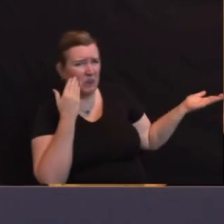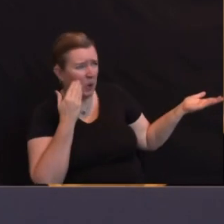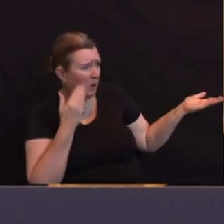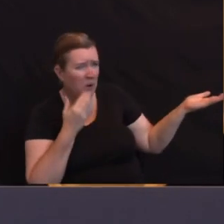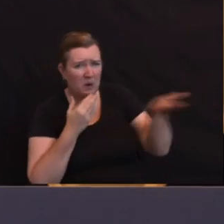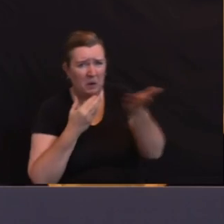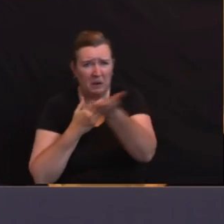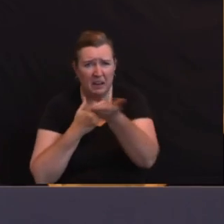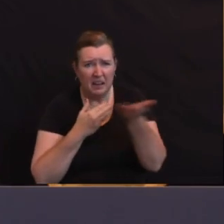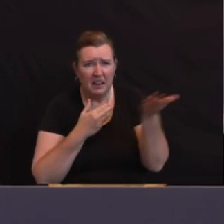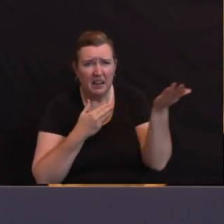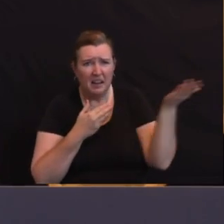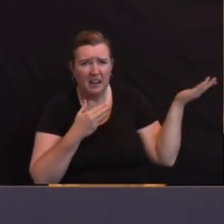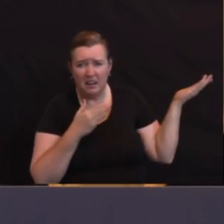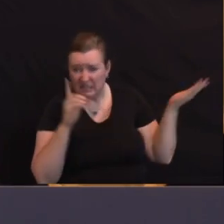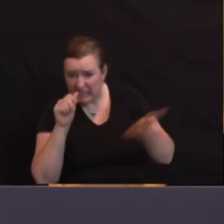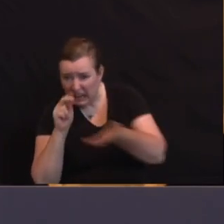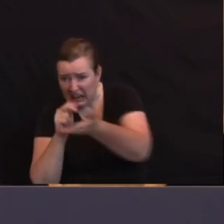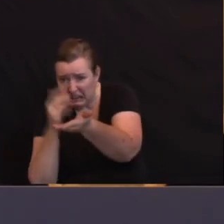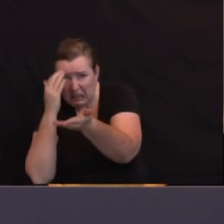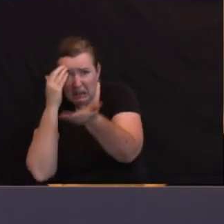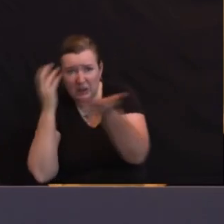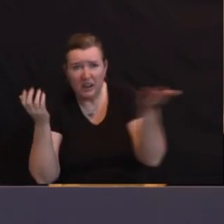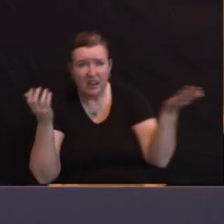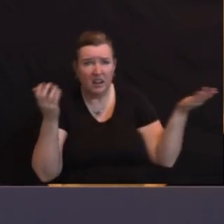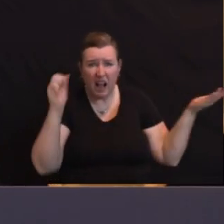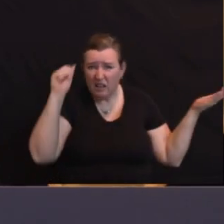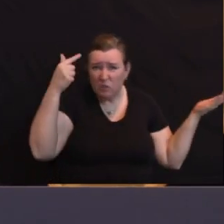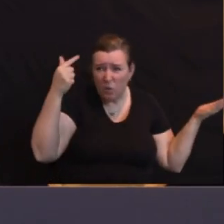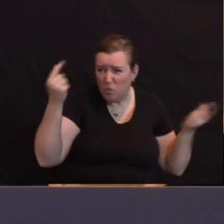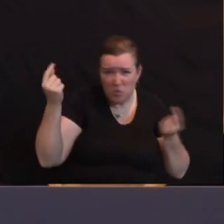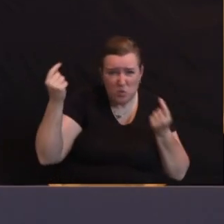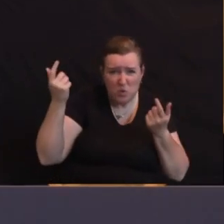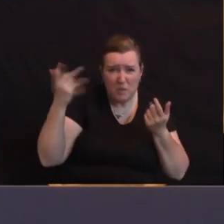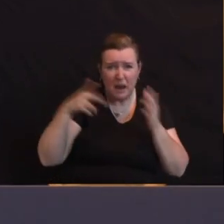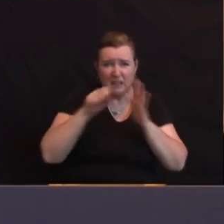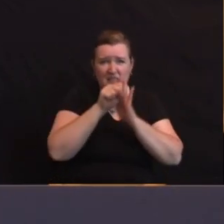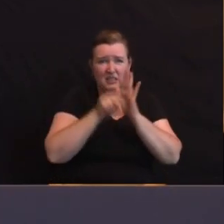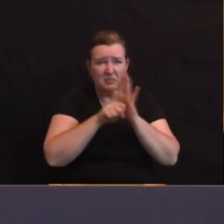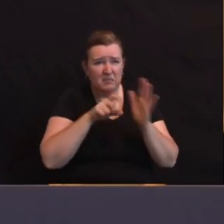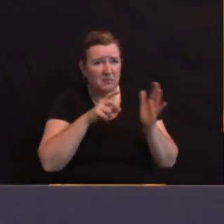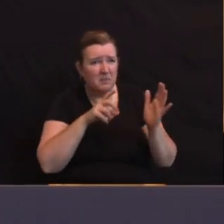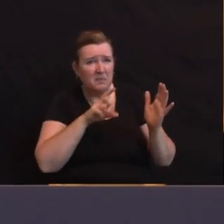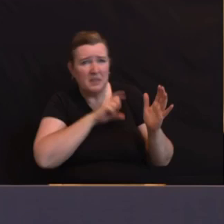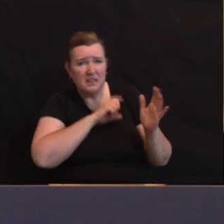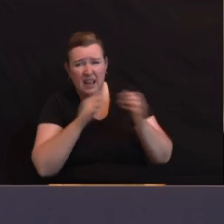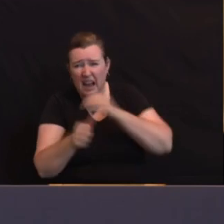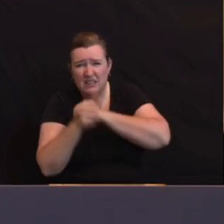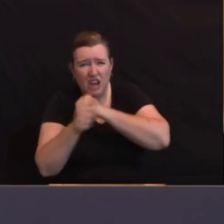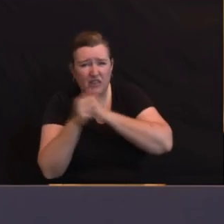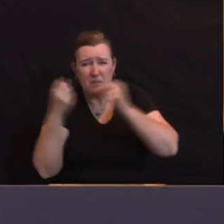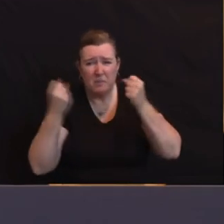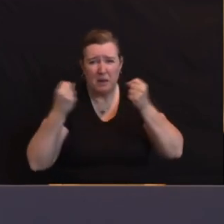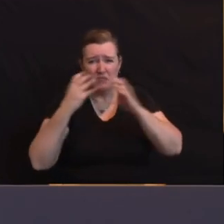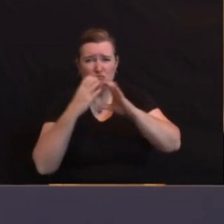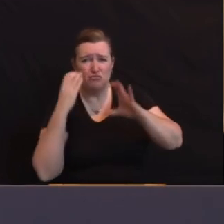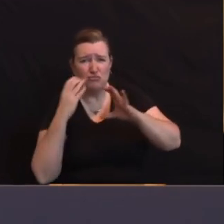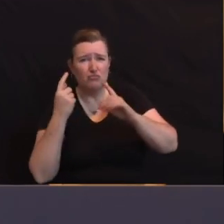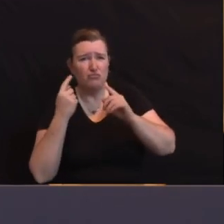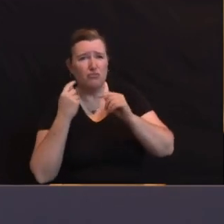chief counsel, to talk about any action that the AG or state police have taken. But what you've described is unacceptable. So am I open-minded